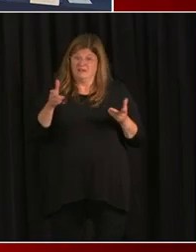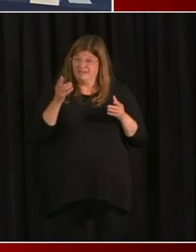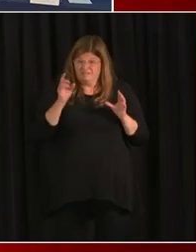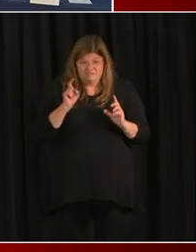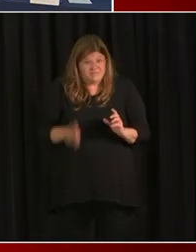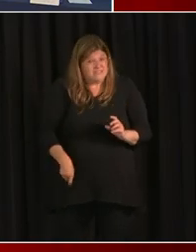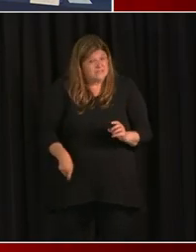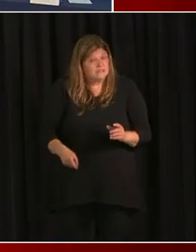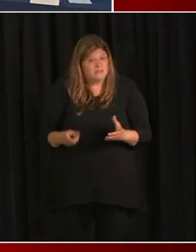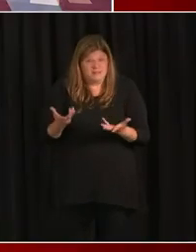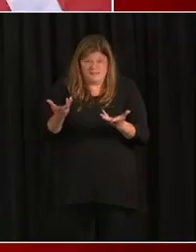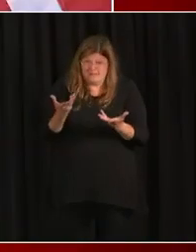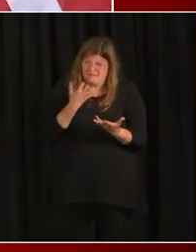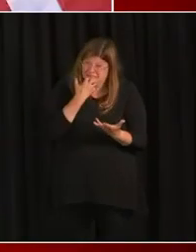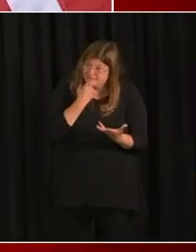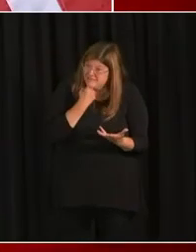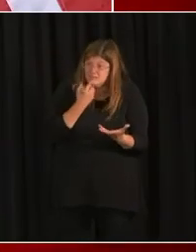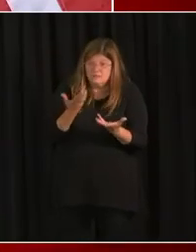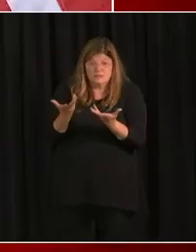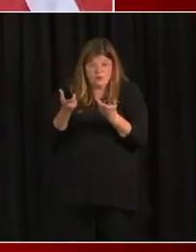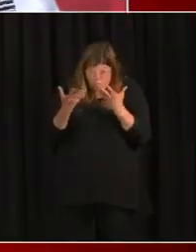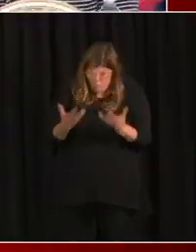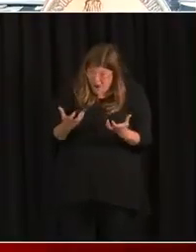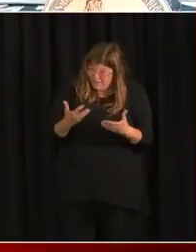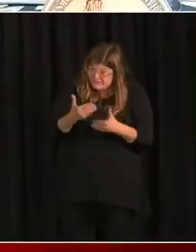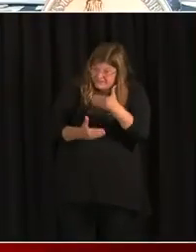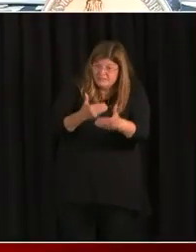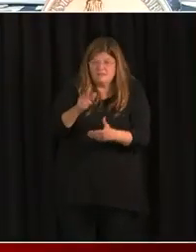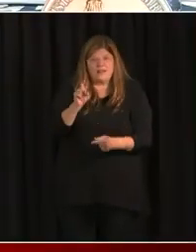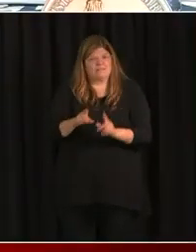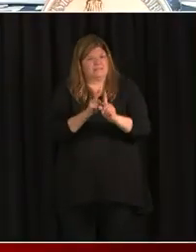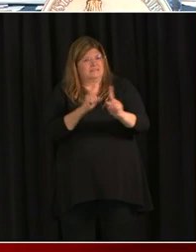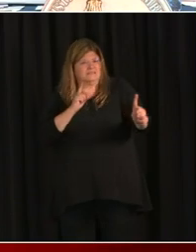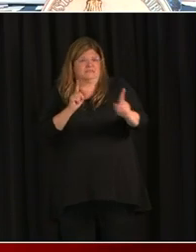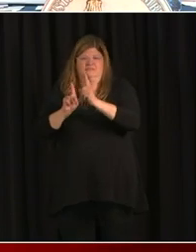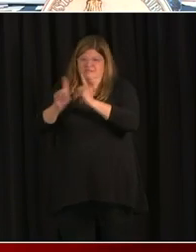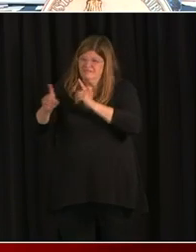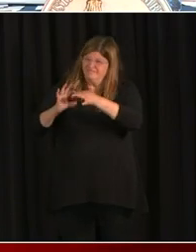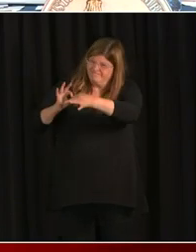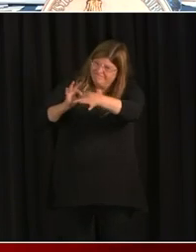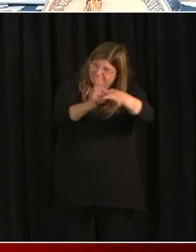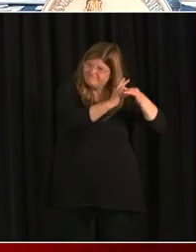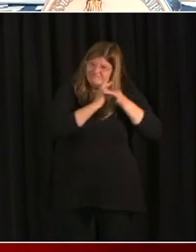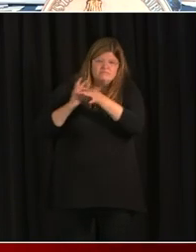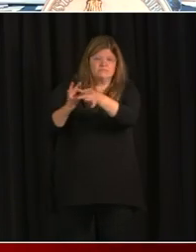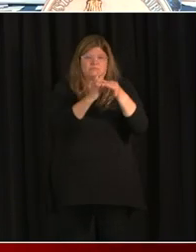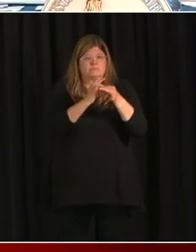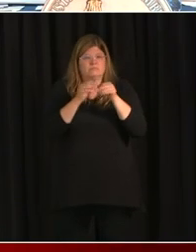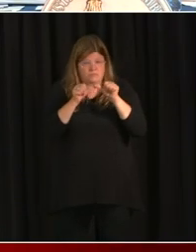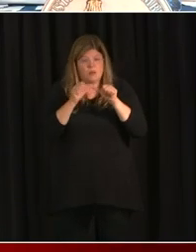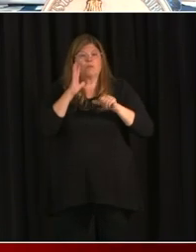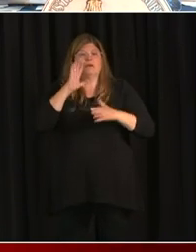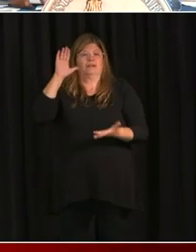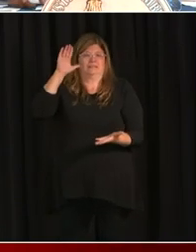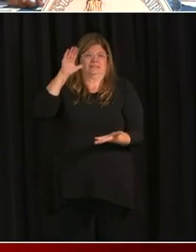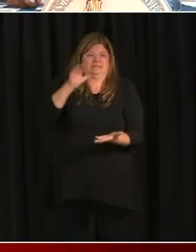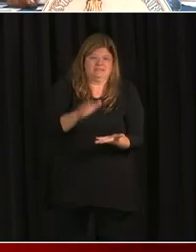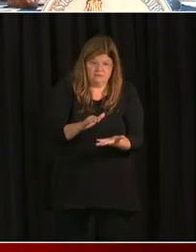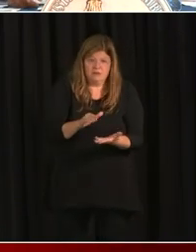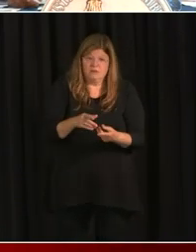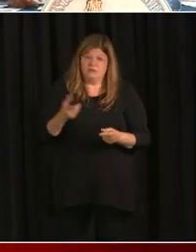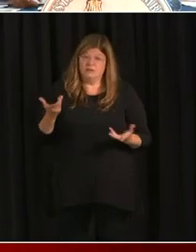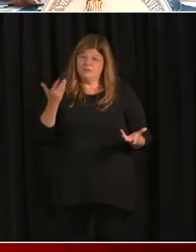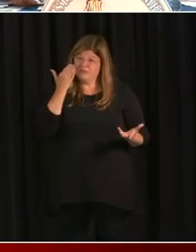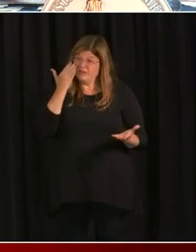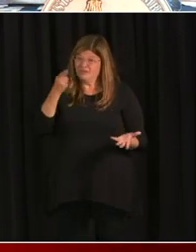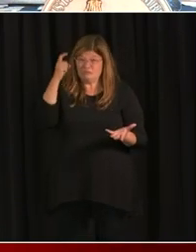a 6-foot distance from everybody, and choose your activities wisely. And